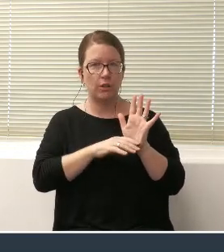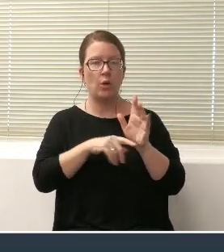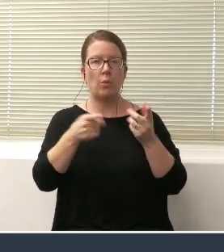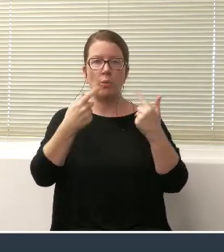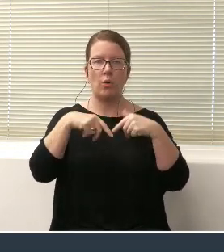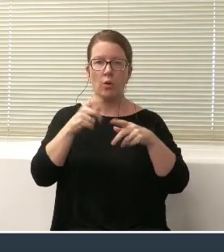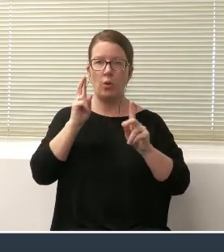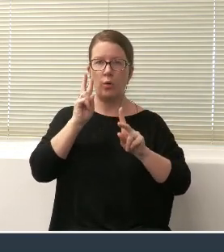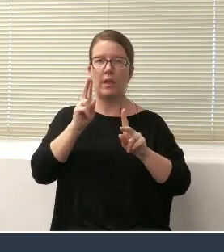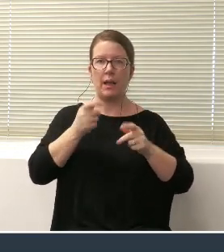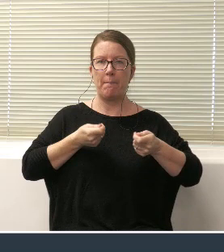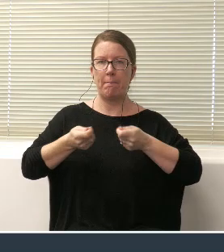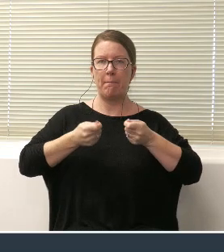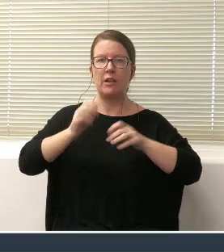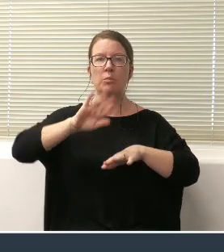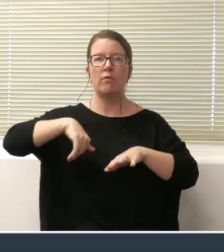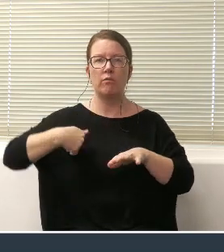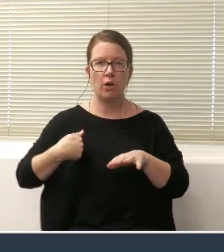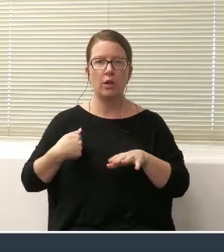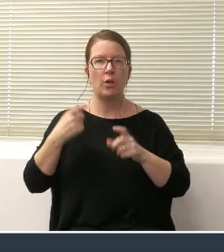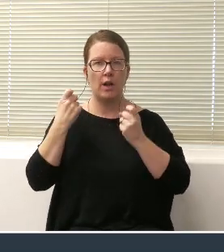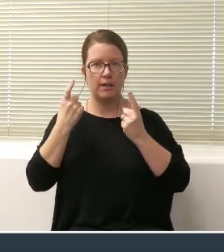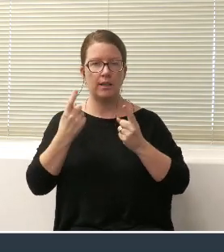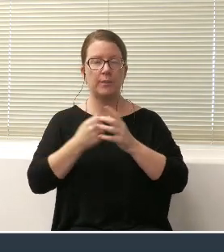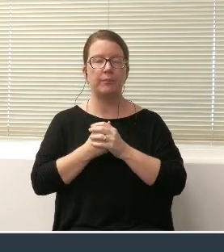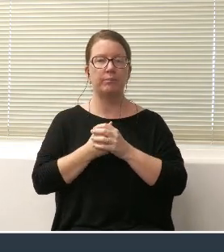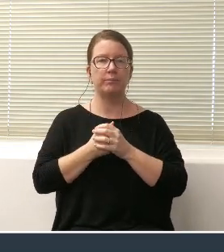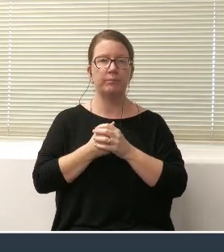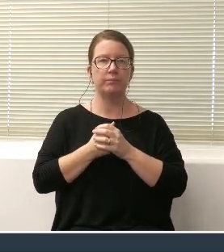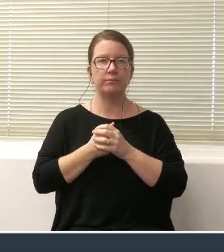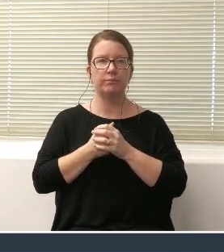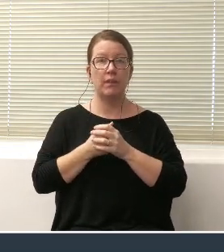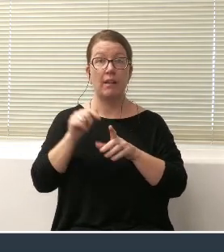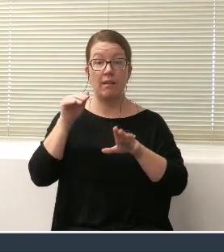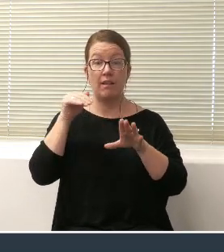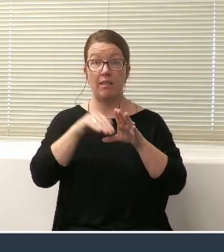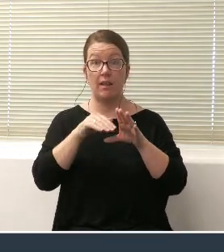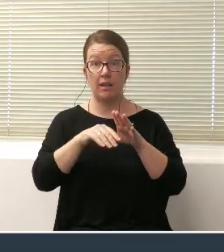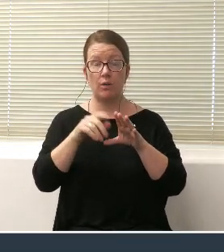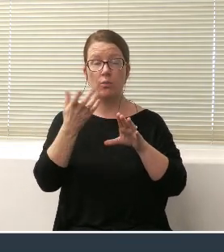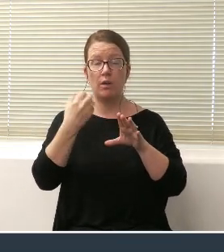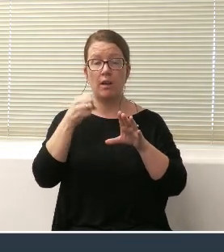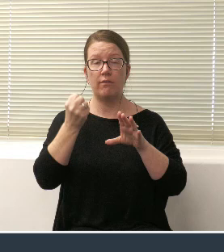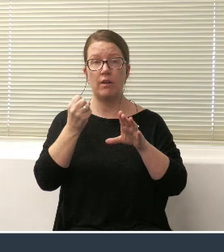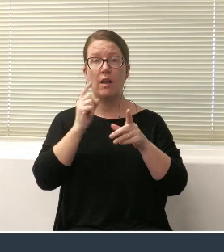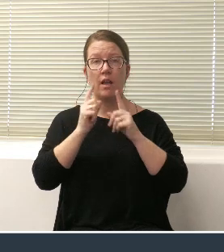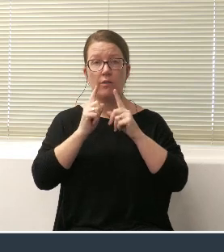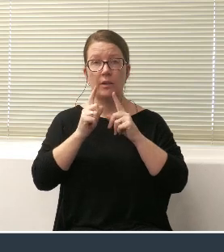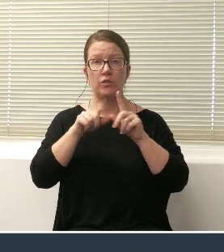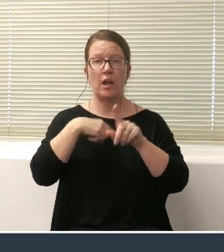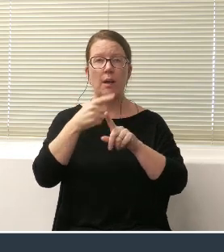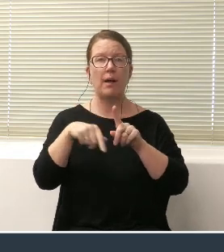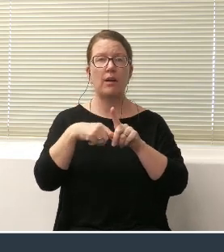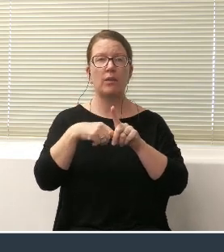that we're also looking at as part of this. And so within that, we did have information in there about the requirements to